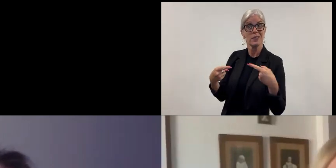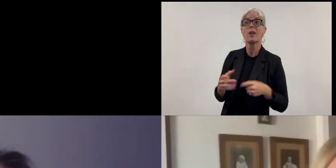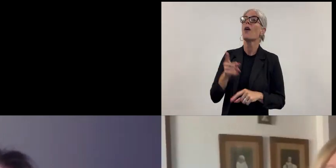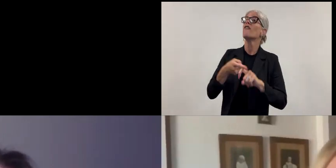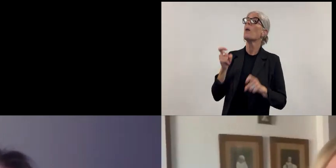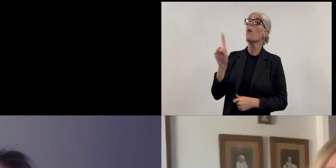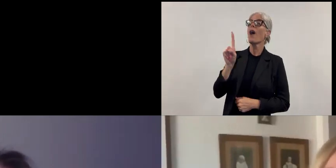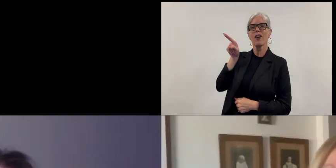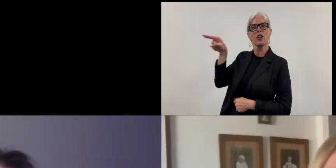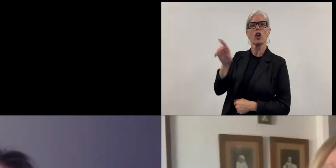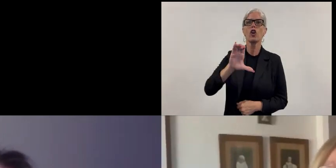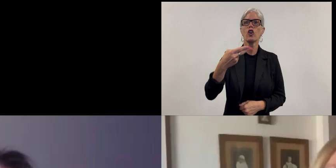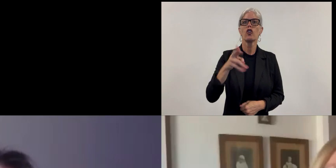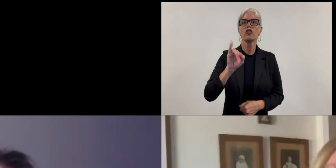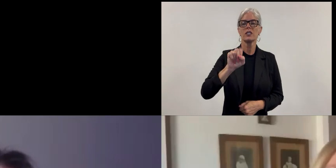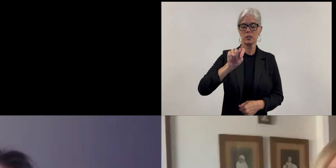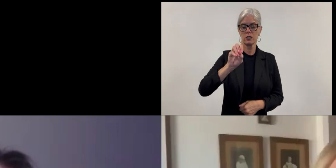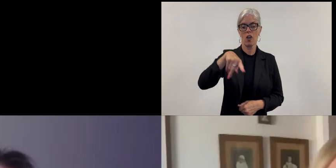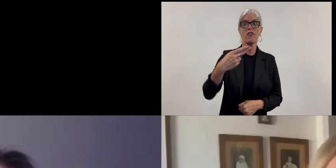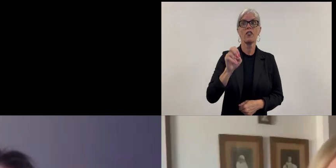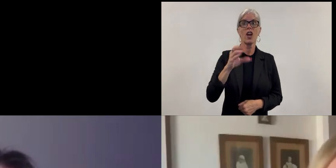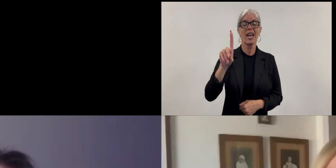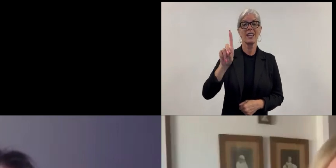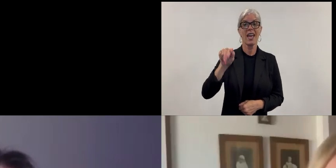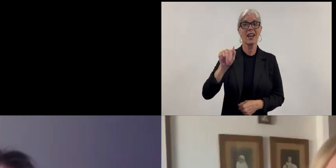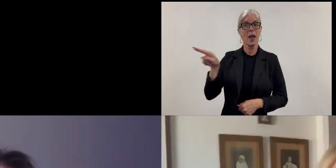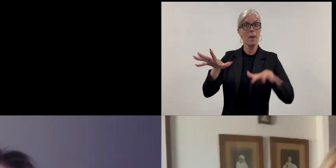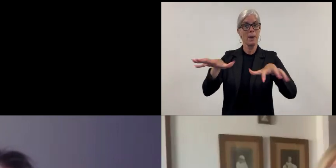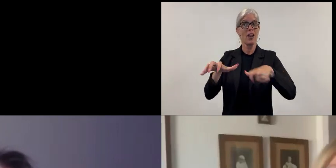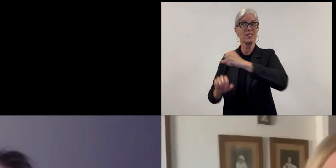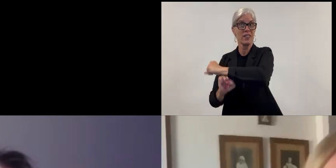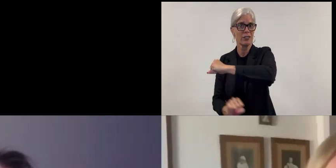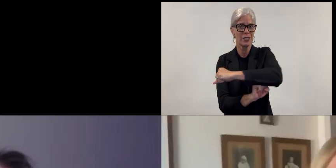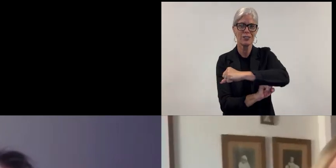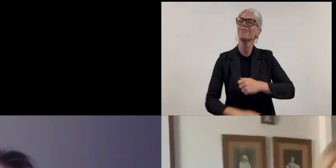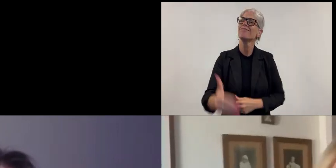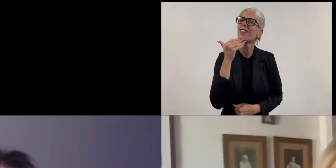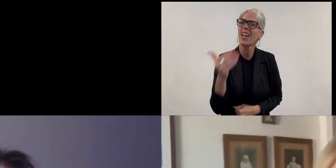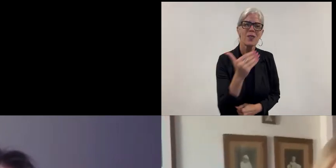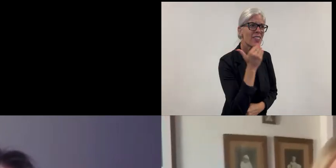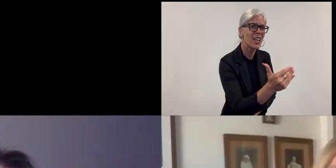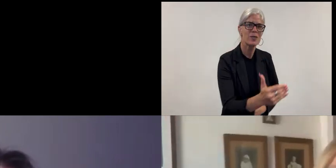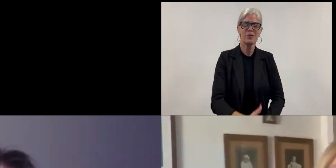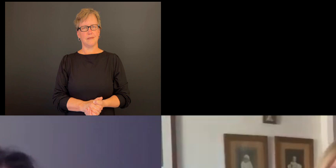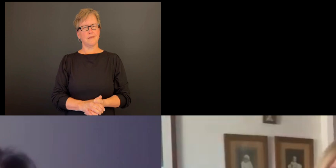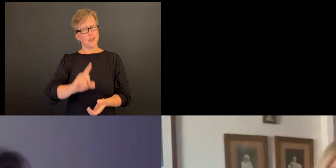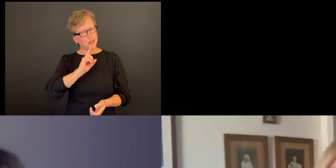outstanding research and care in individuals with spinal cord injury, the Christopher and Dana Reeve Paralysis Foundation. So thank